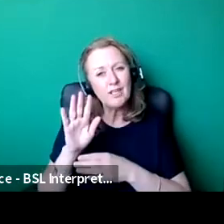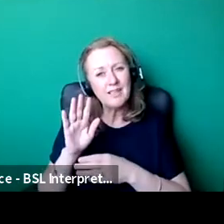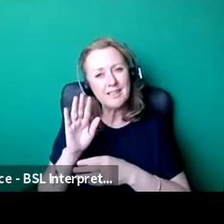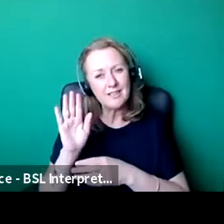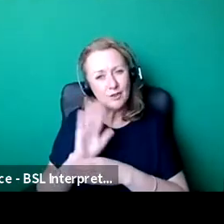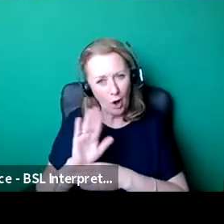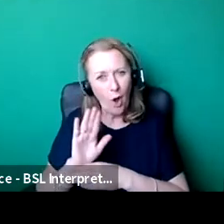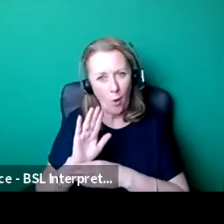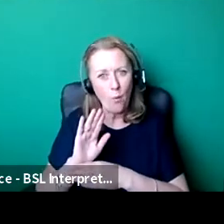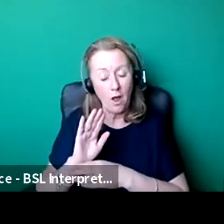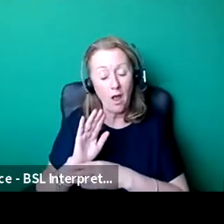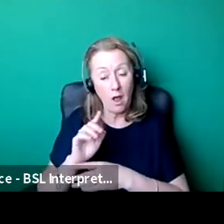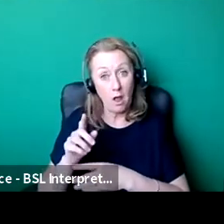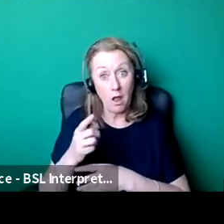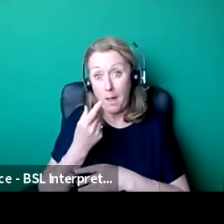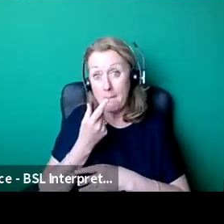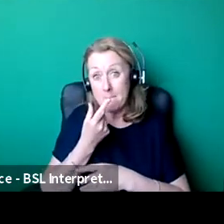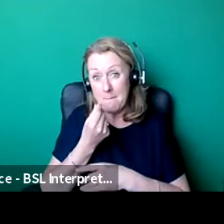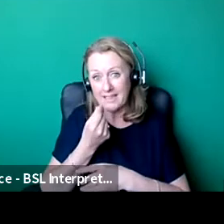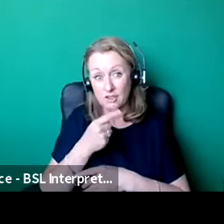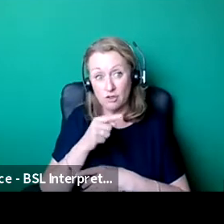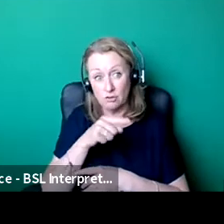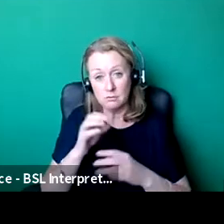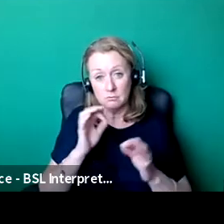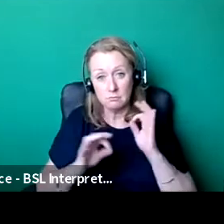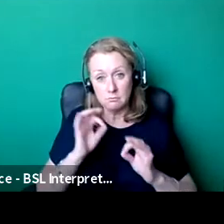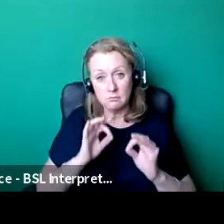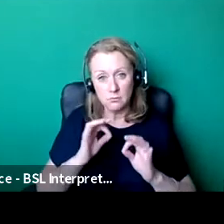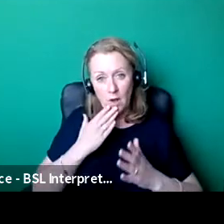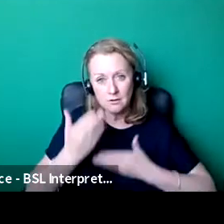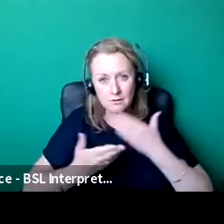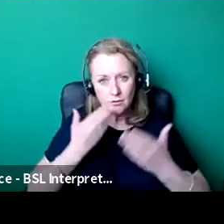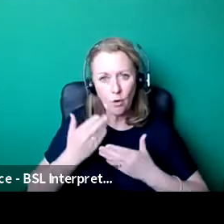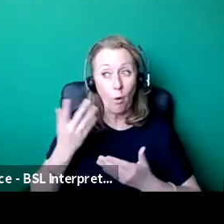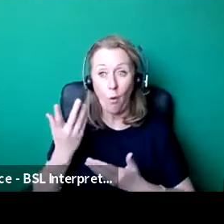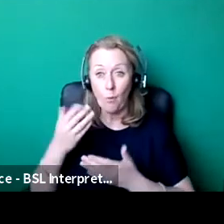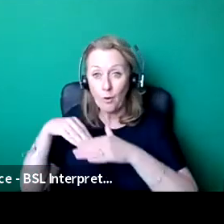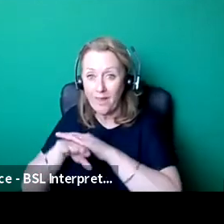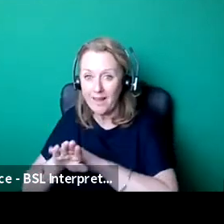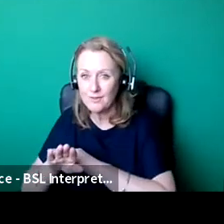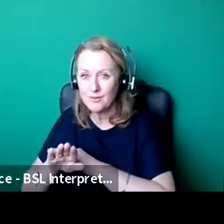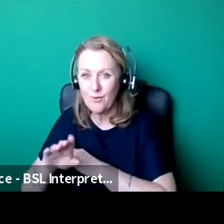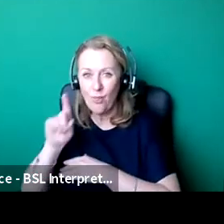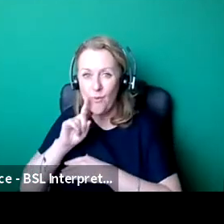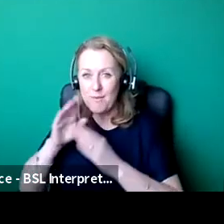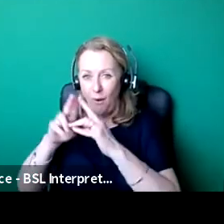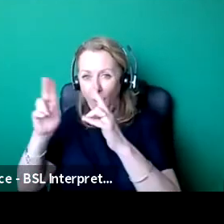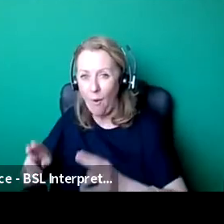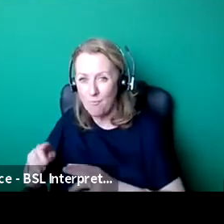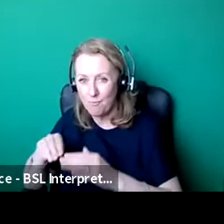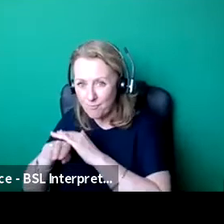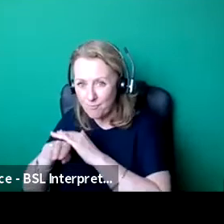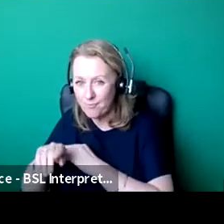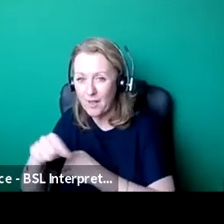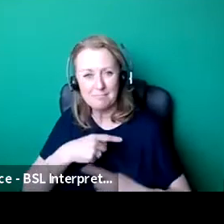gain access to these stories, and we managed to go into these women's homes because me and the team that I